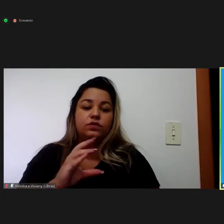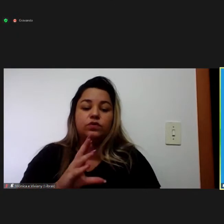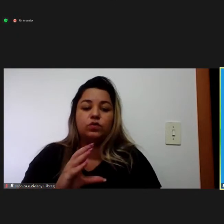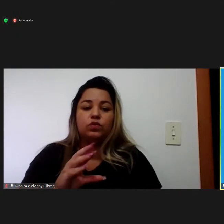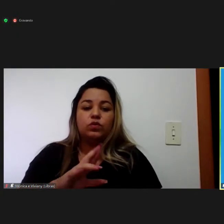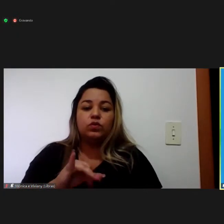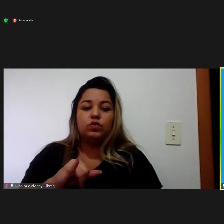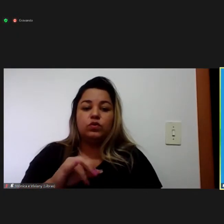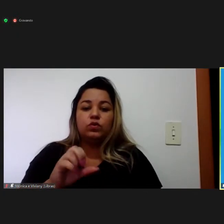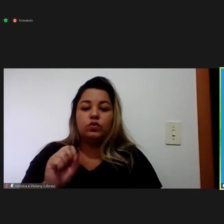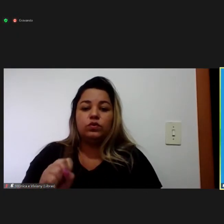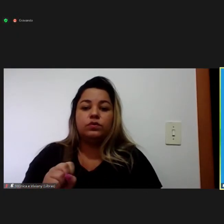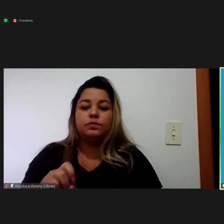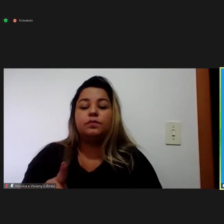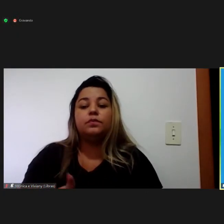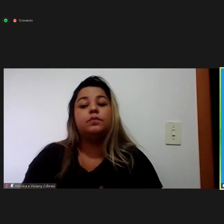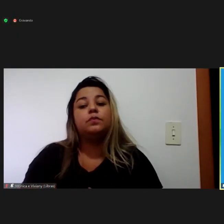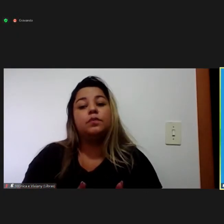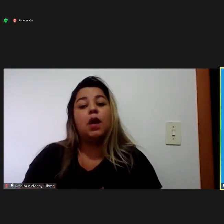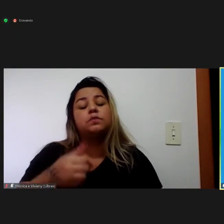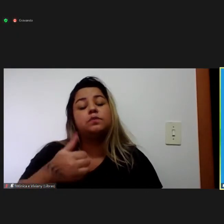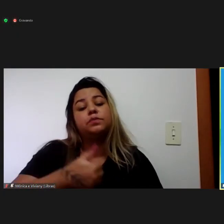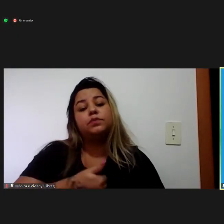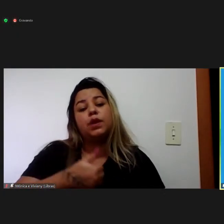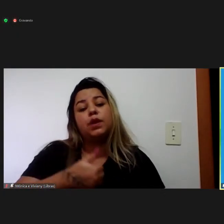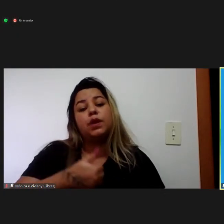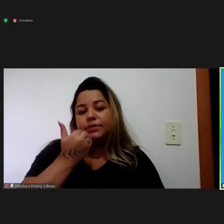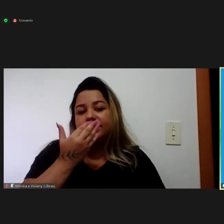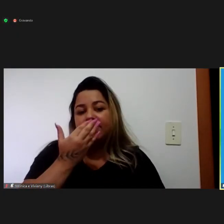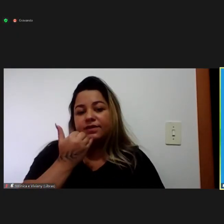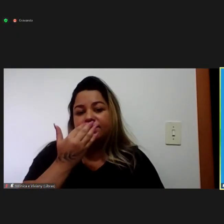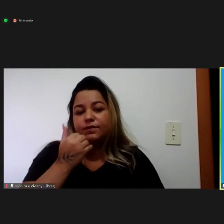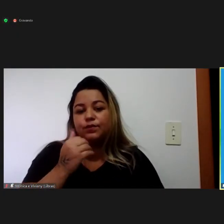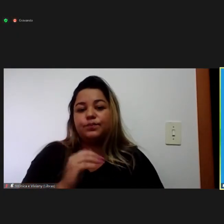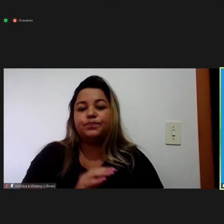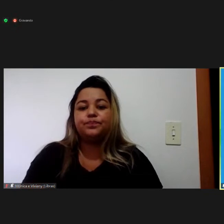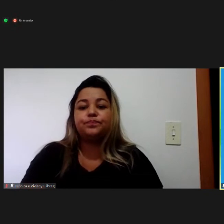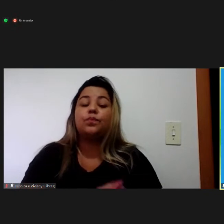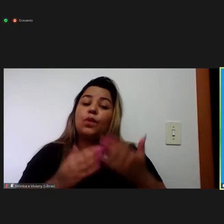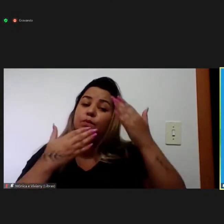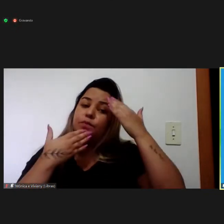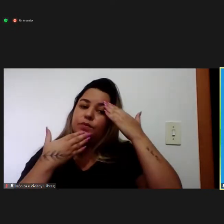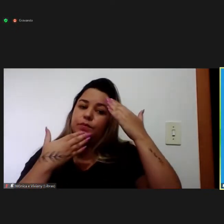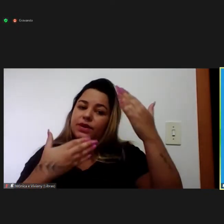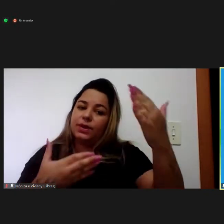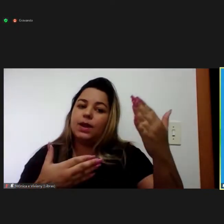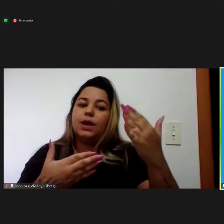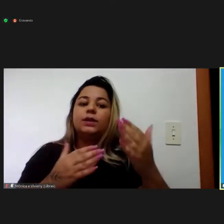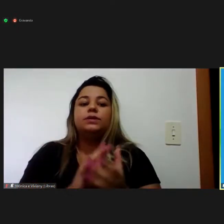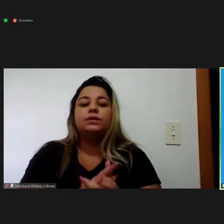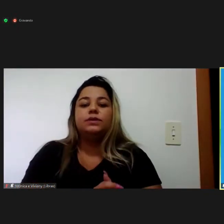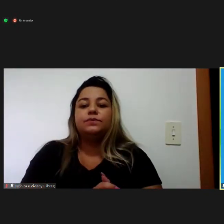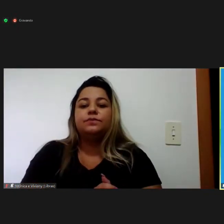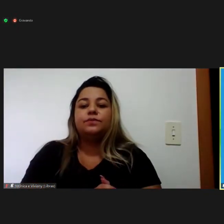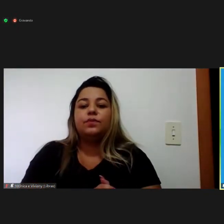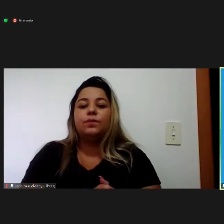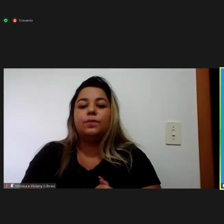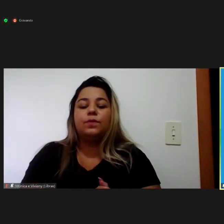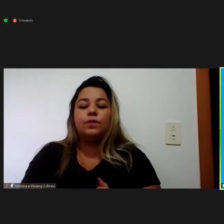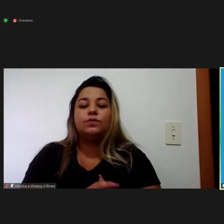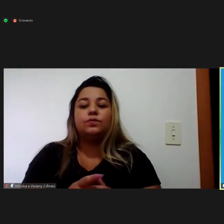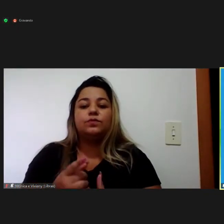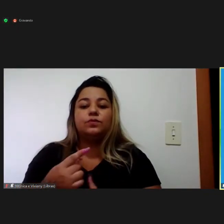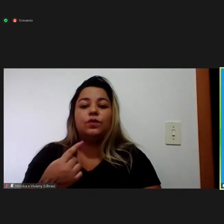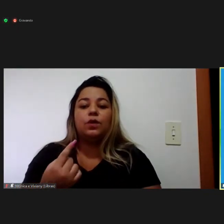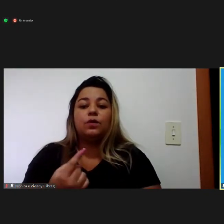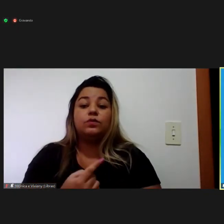diseases. We also contribute to the improvement of food in the populations. Thank you very much.